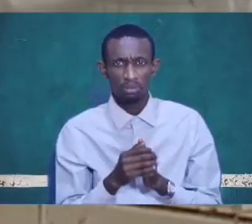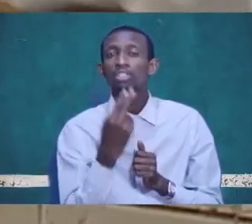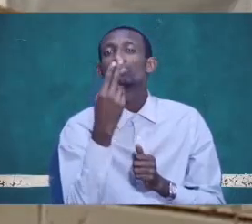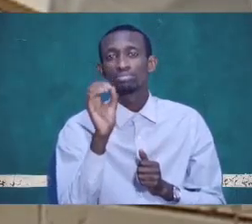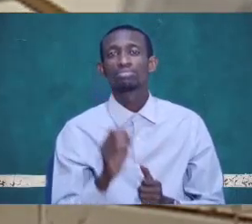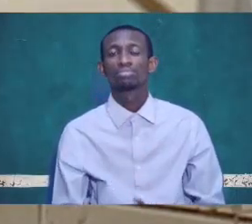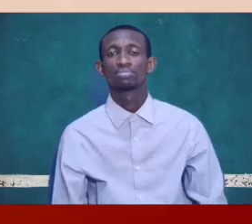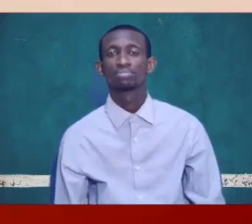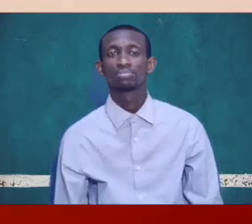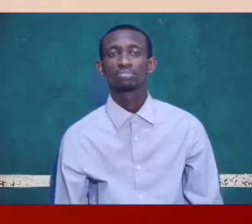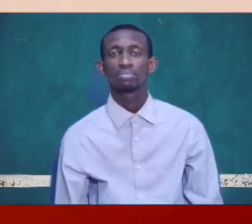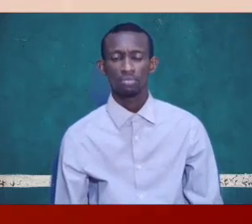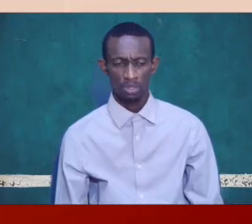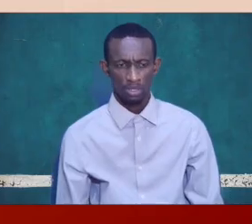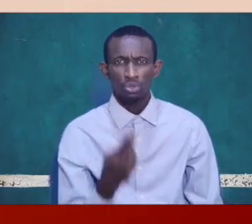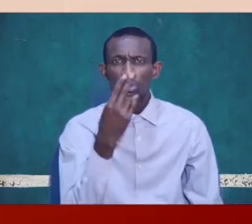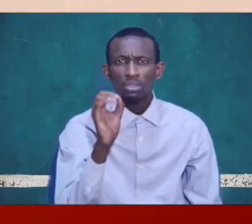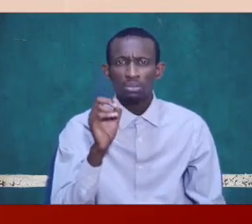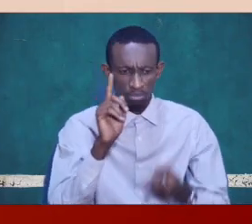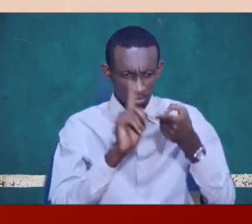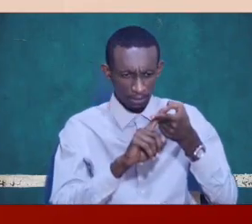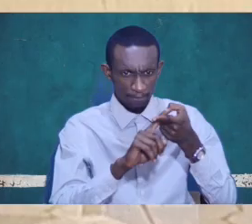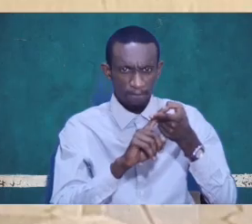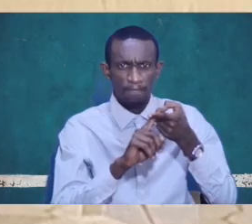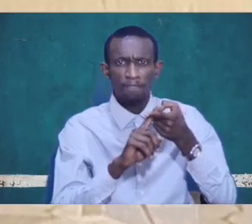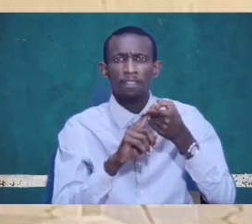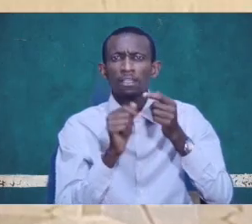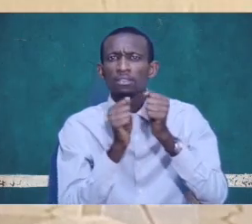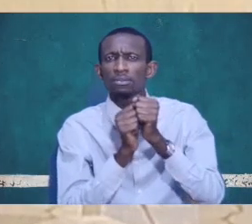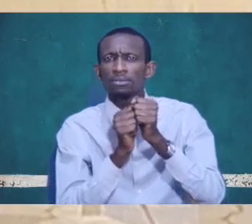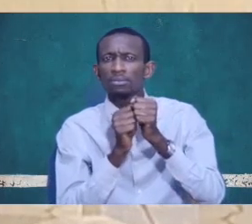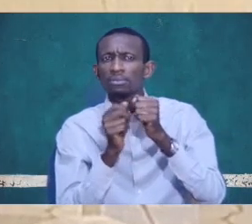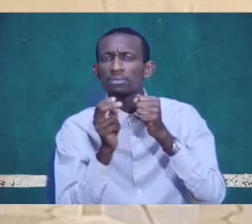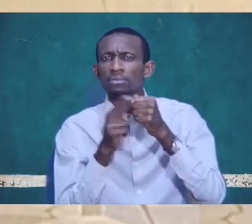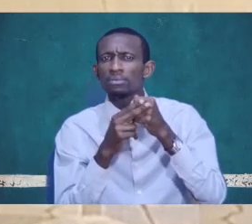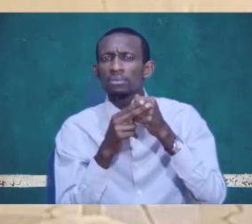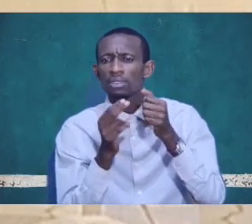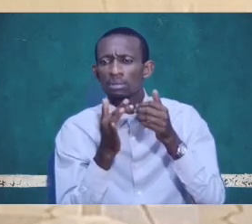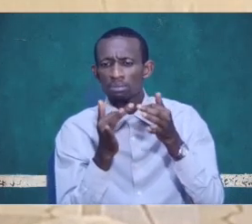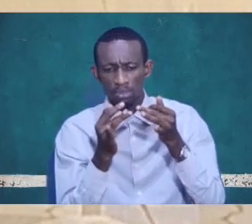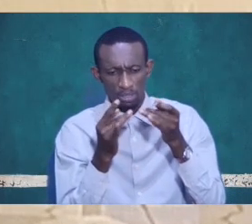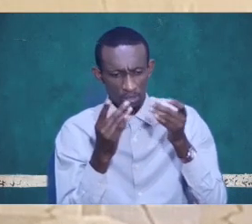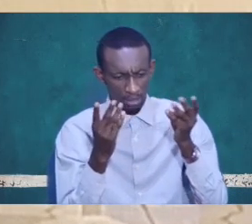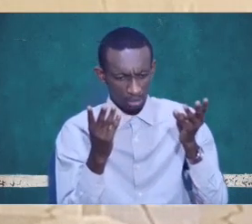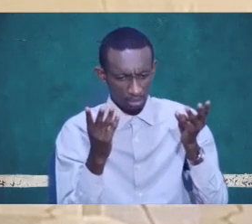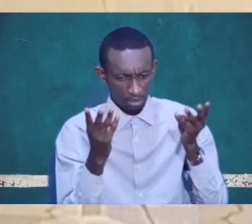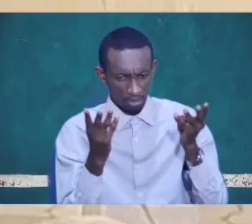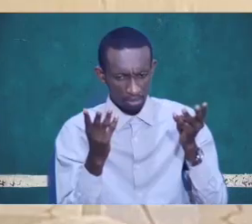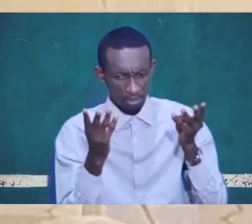20. So 20 plus 17, we get the number of